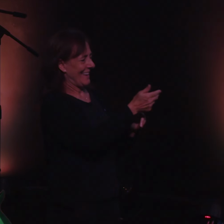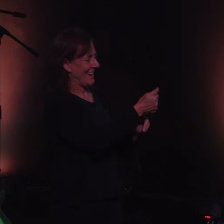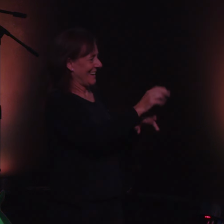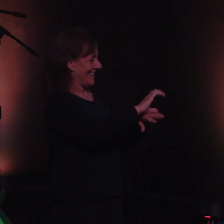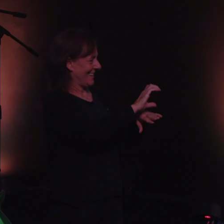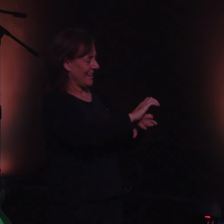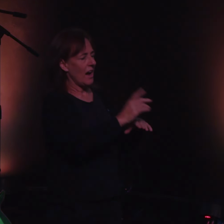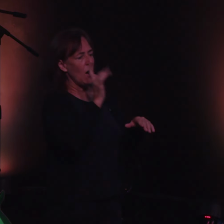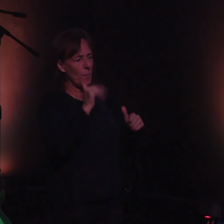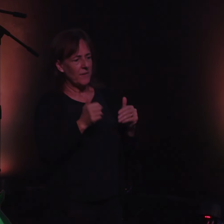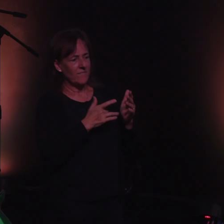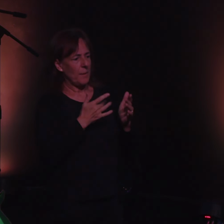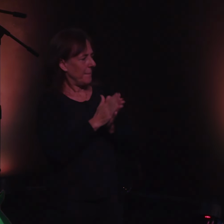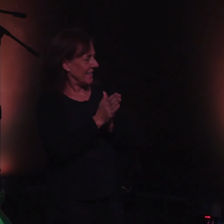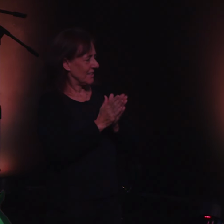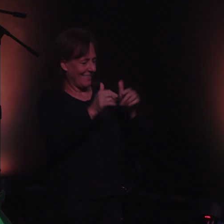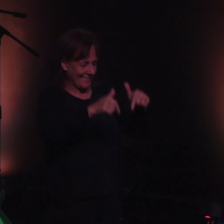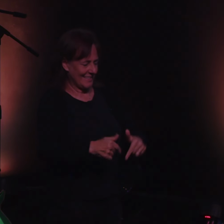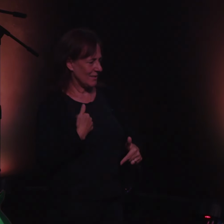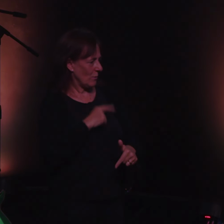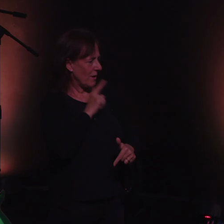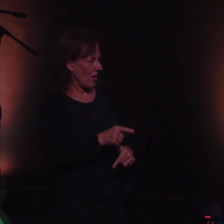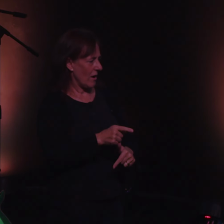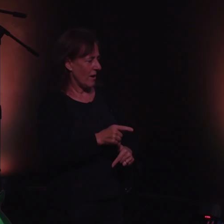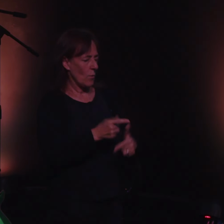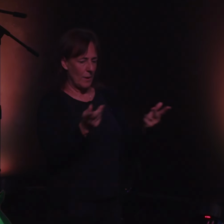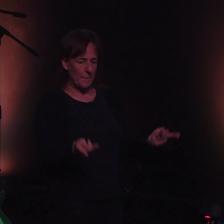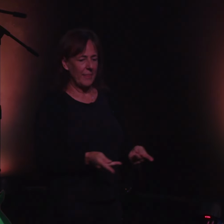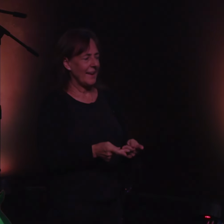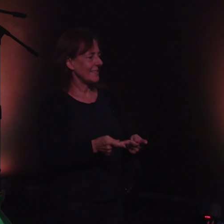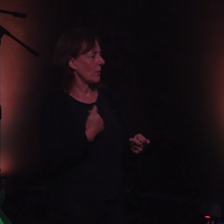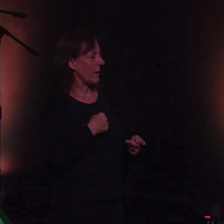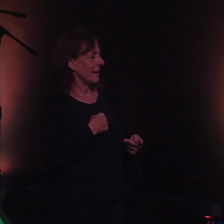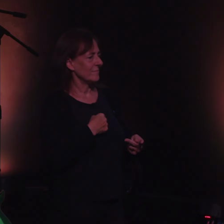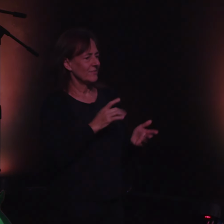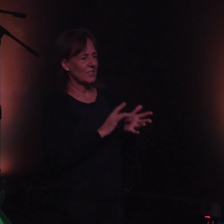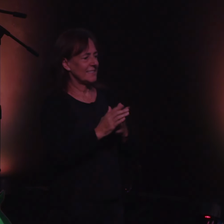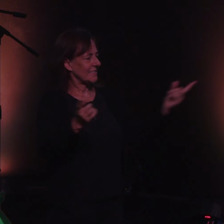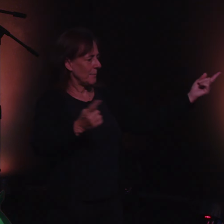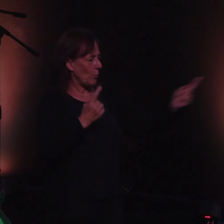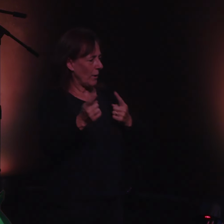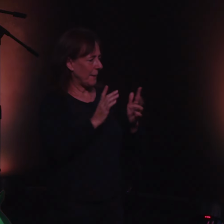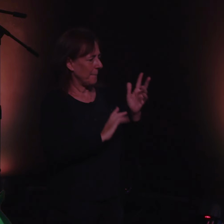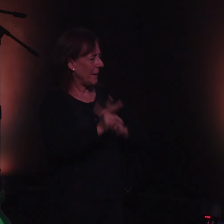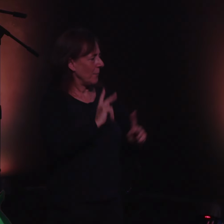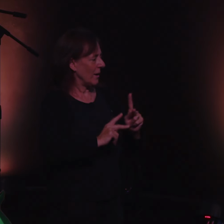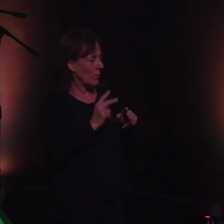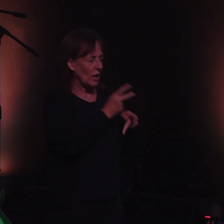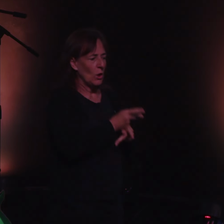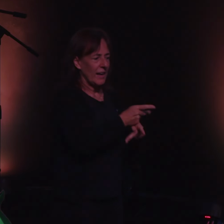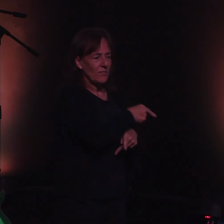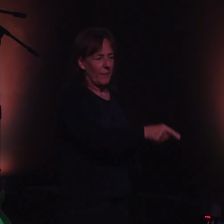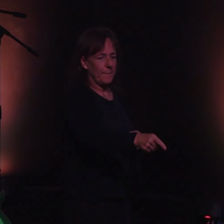feel as passionate about this as I do. This is where we're headed. We're going to be a place that Jesus can bring people and we can just look after